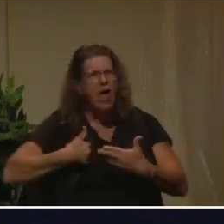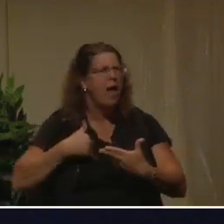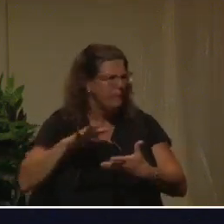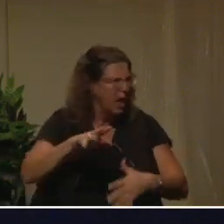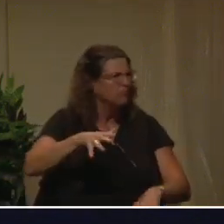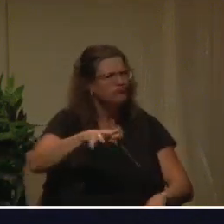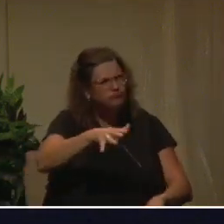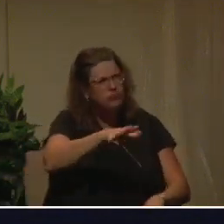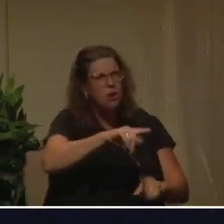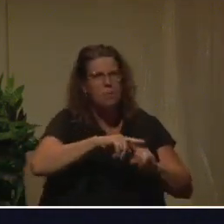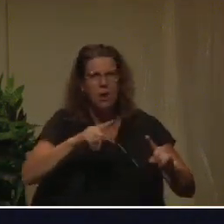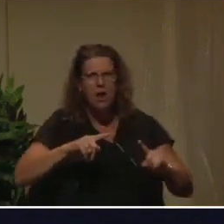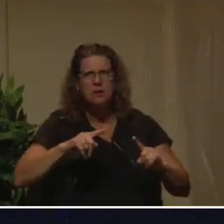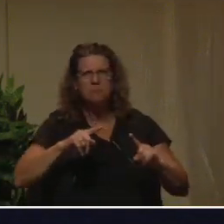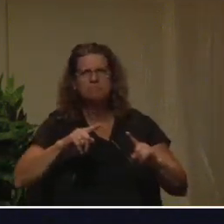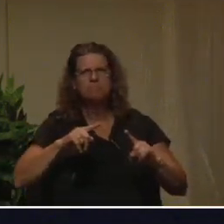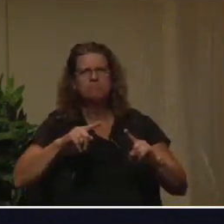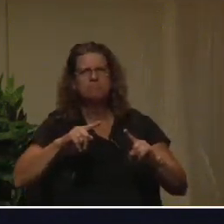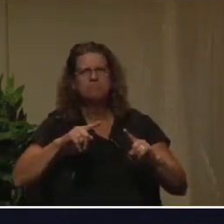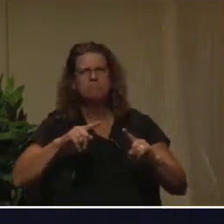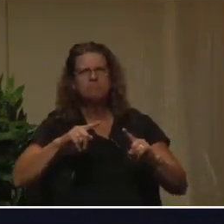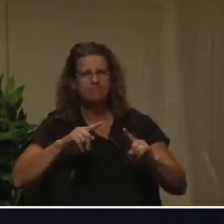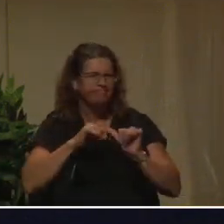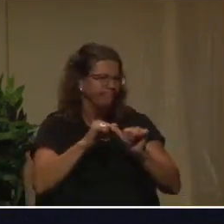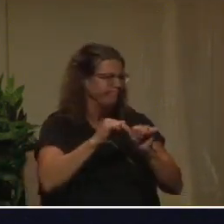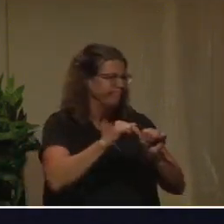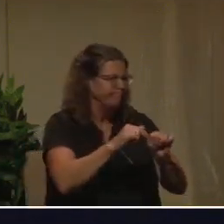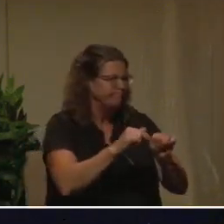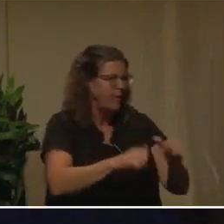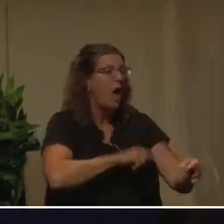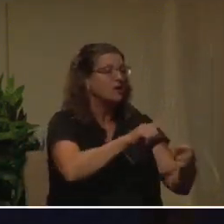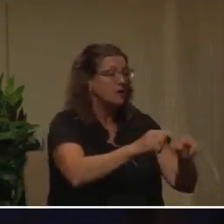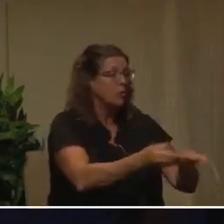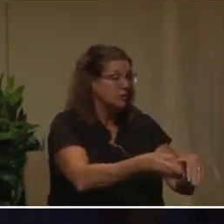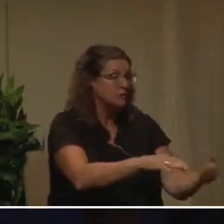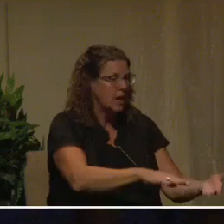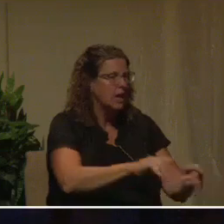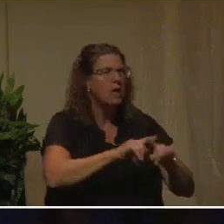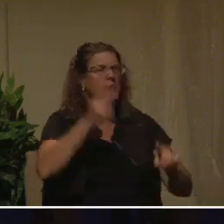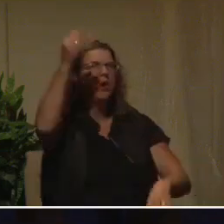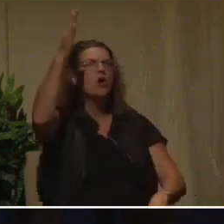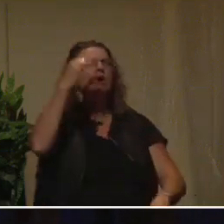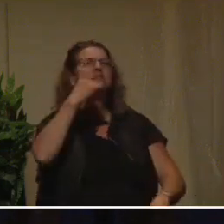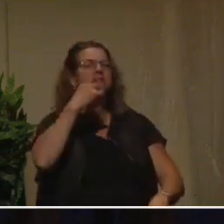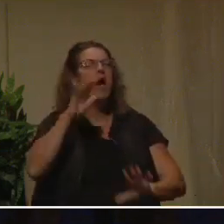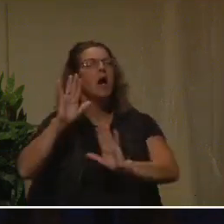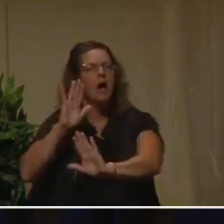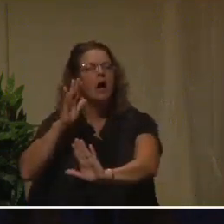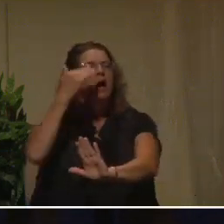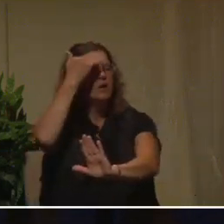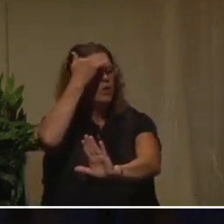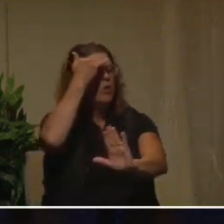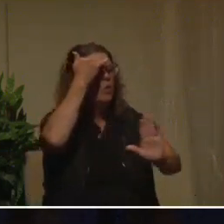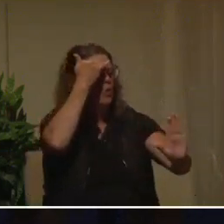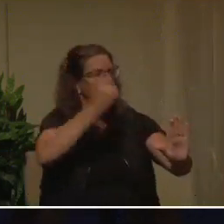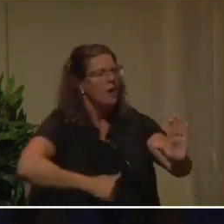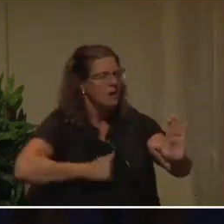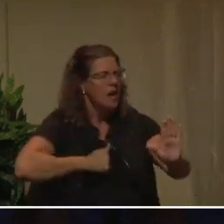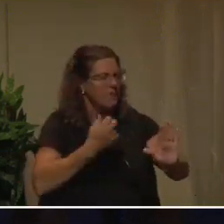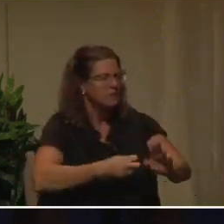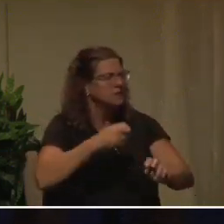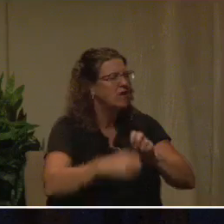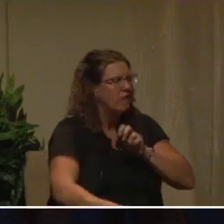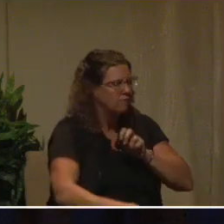is what God says. Life is tough. I know it. But the best is